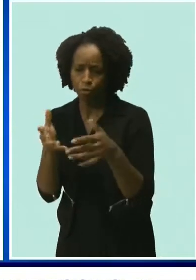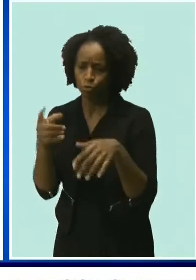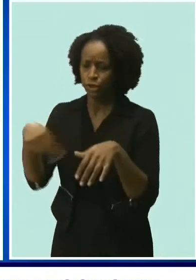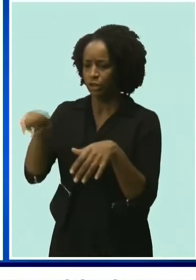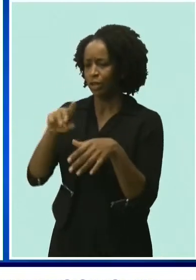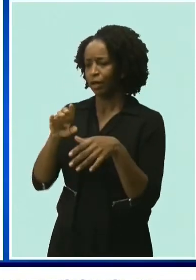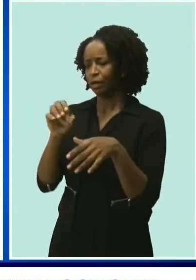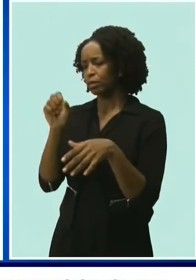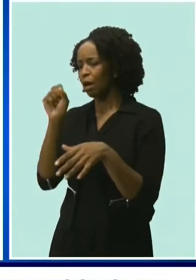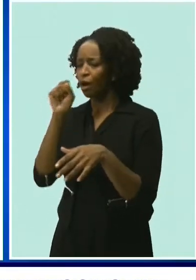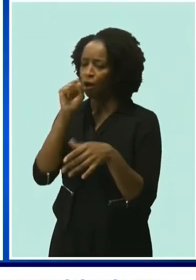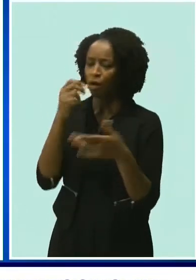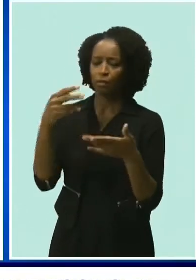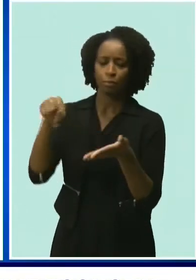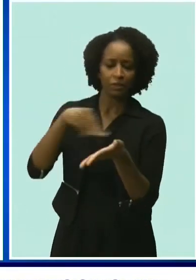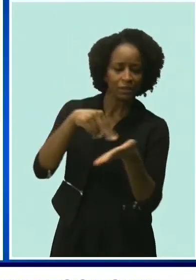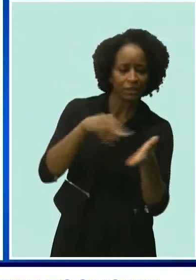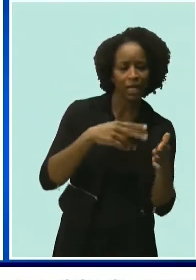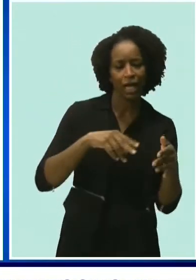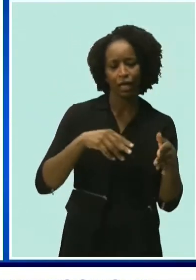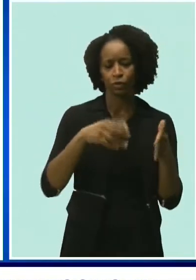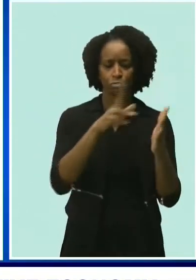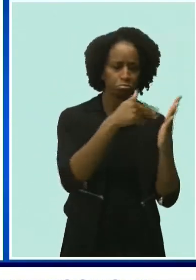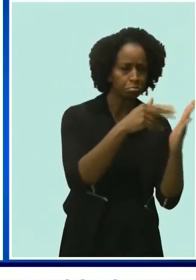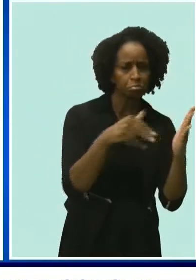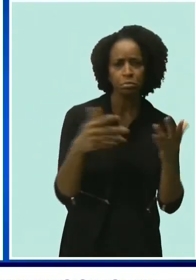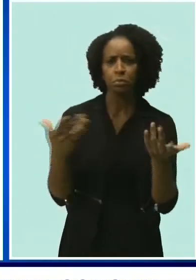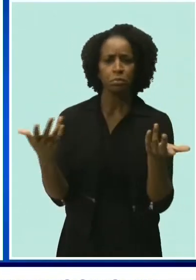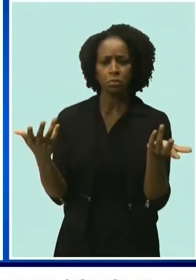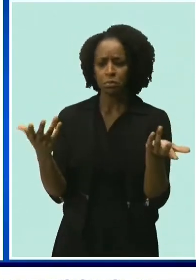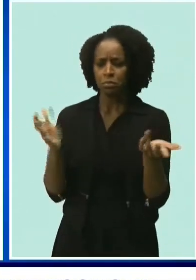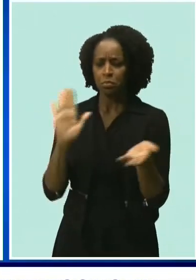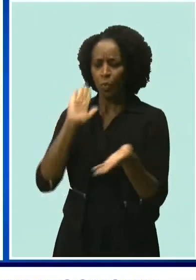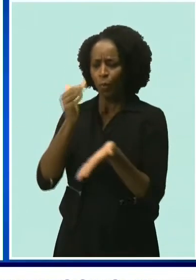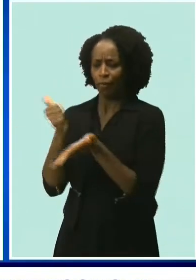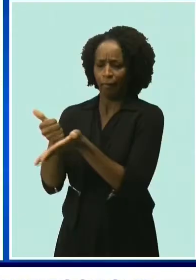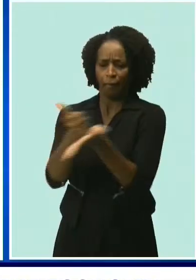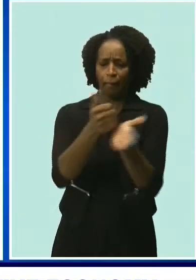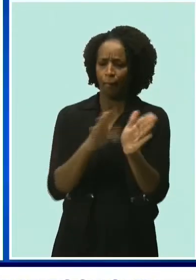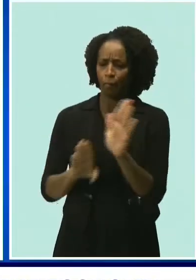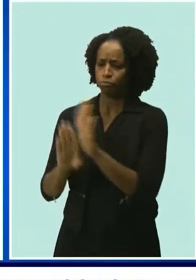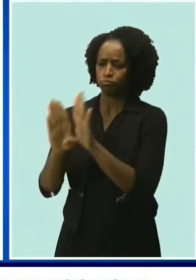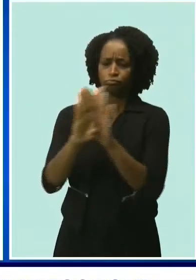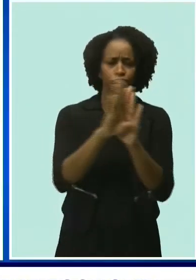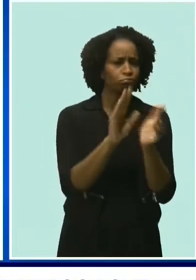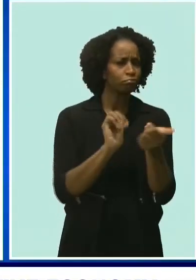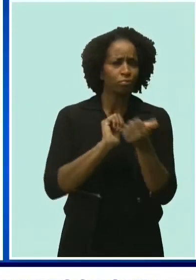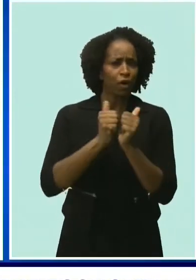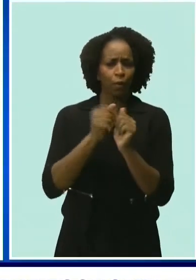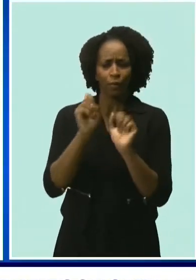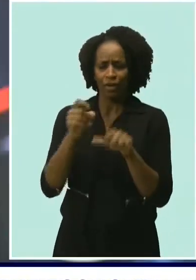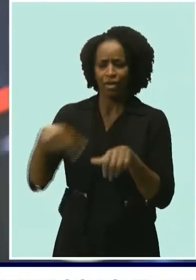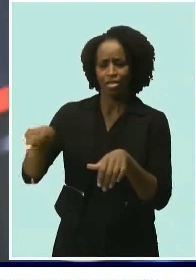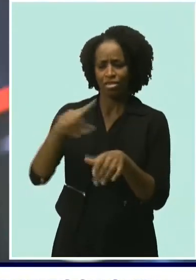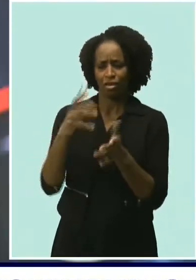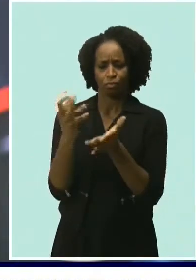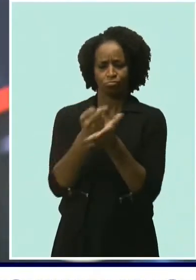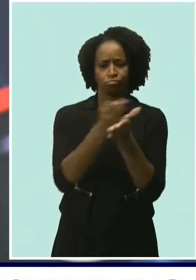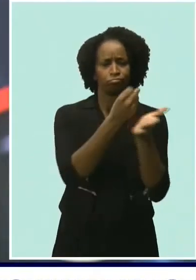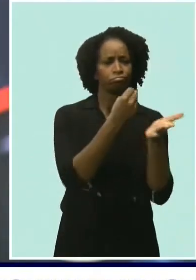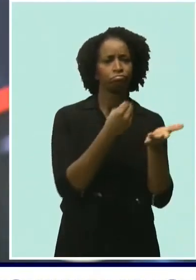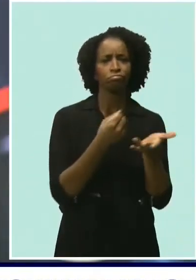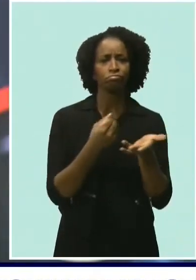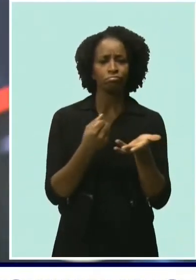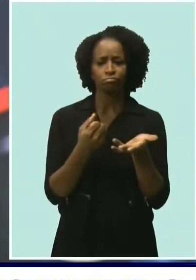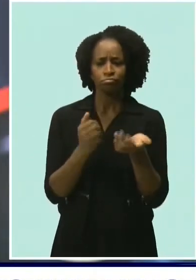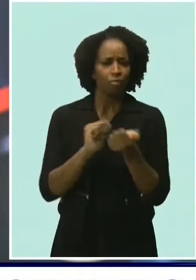growing concern for creative artists to make a living from their creative work.